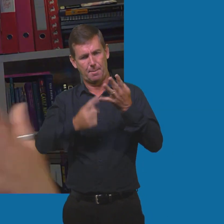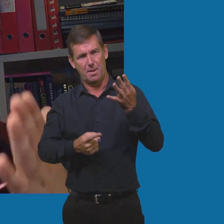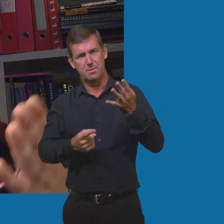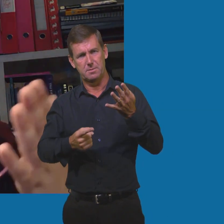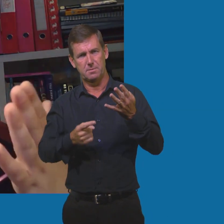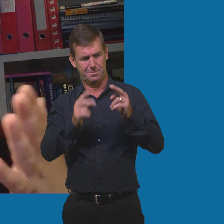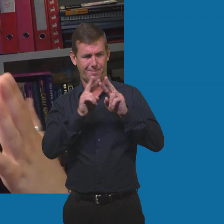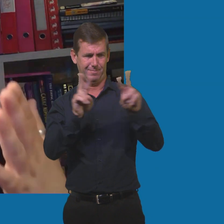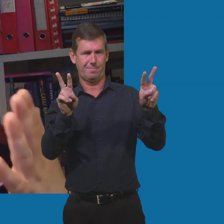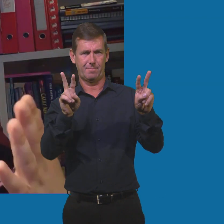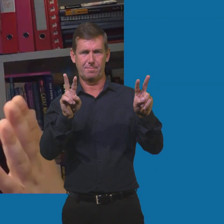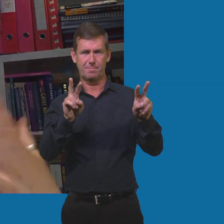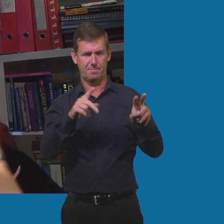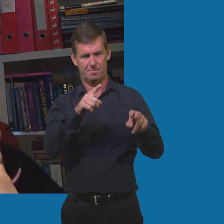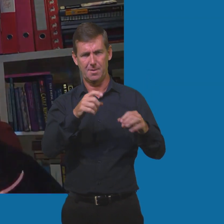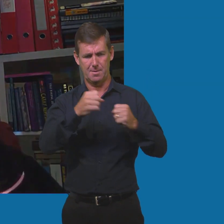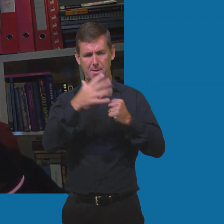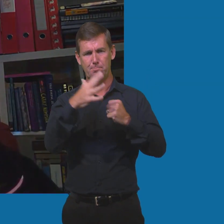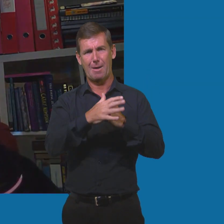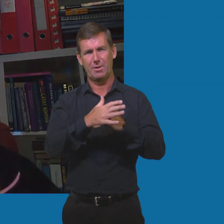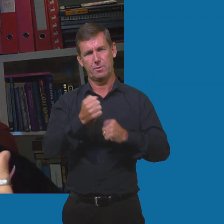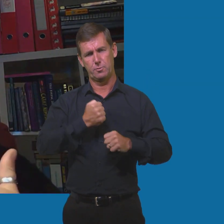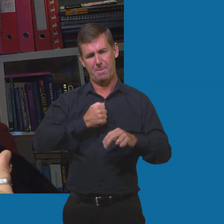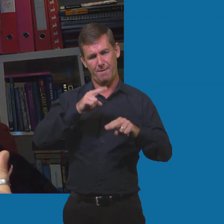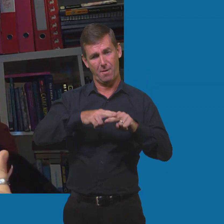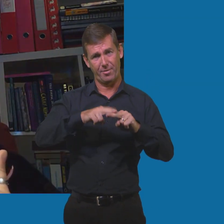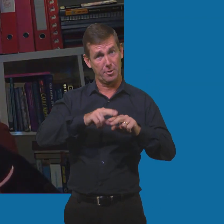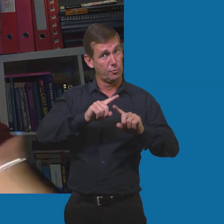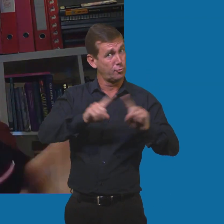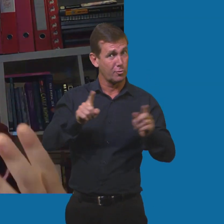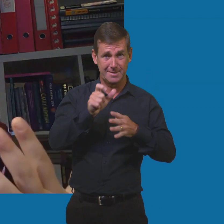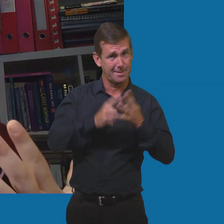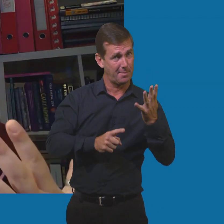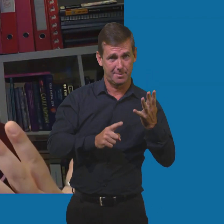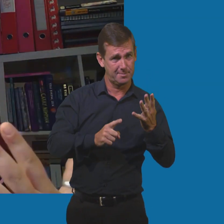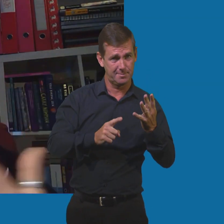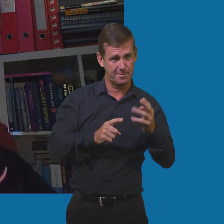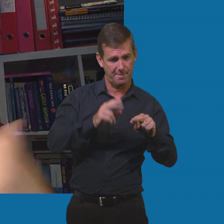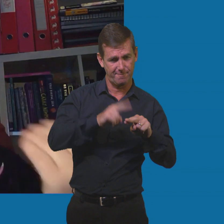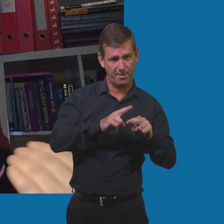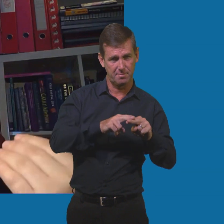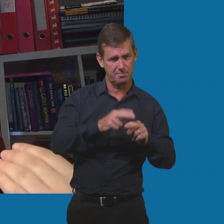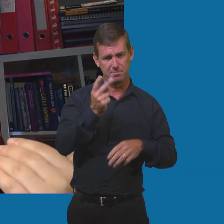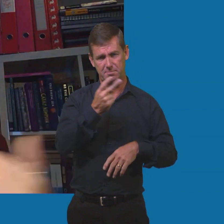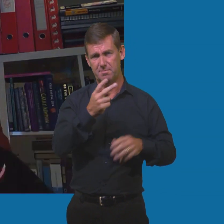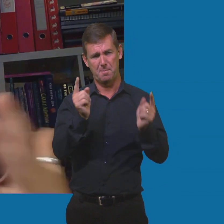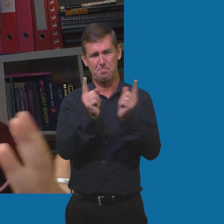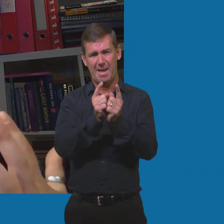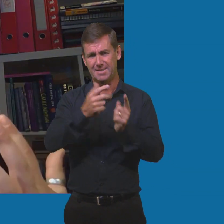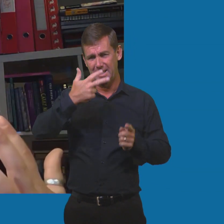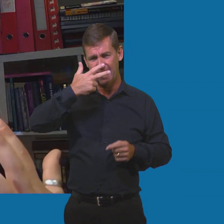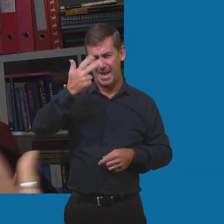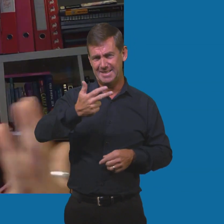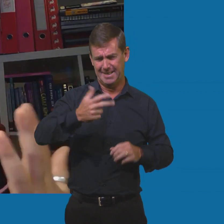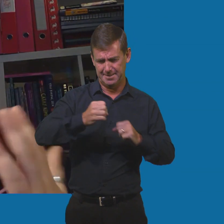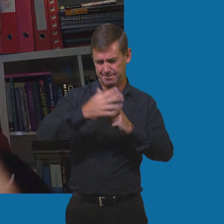was, and still is, very much married to my non-disabled father. And, they'd met when she was disabled as 18-year-olds and have been